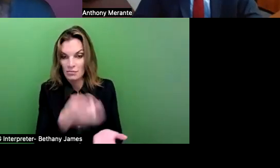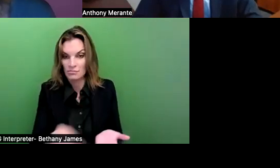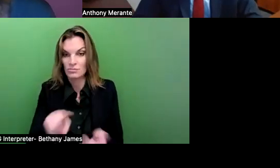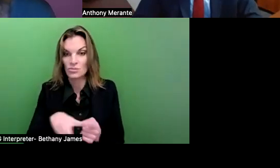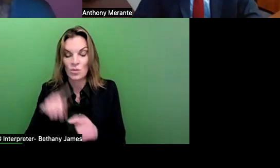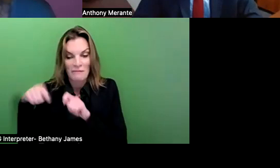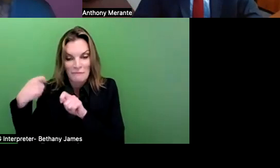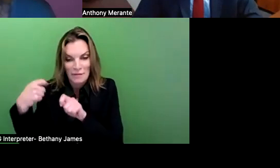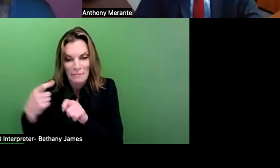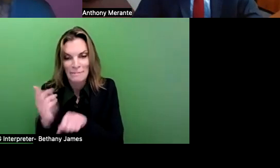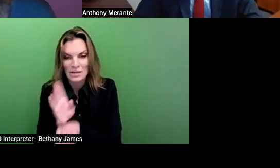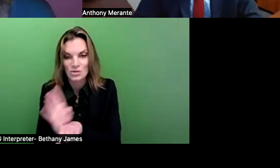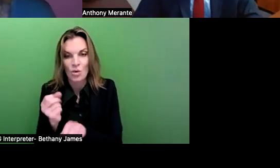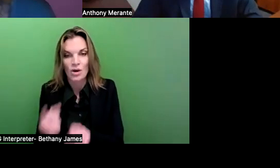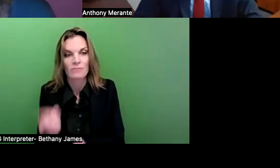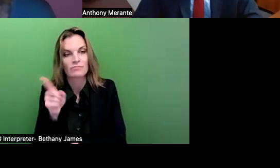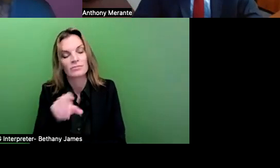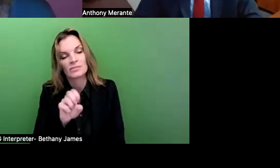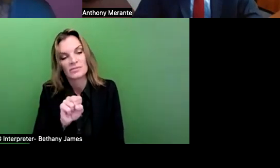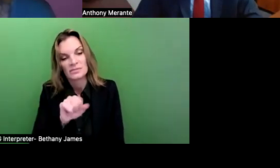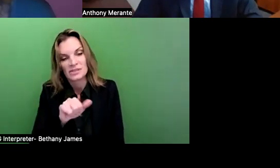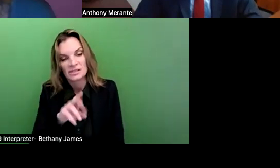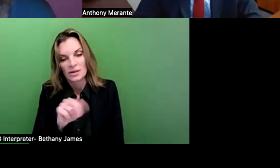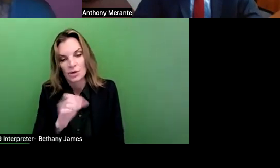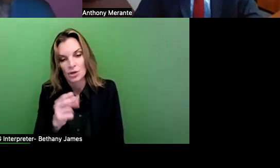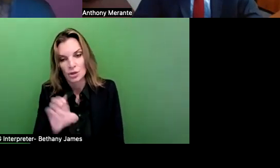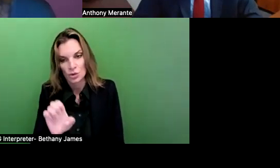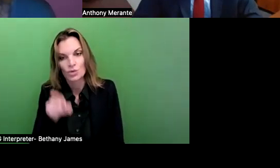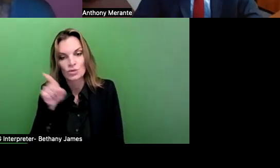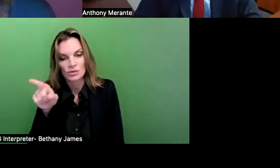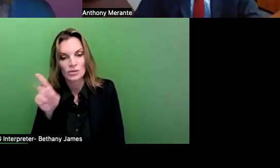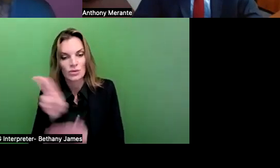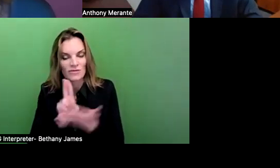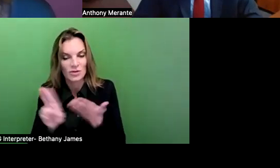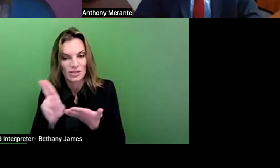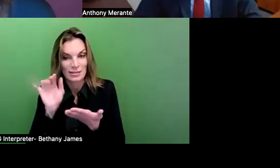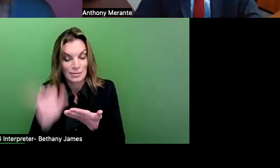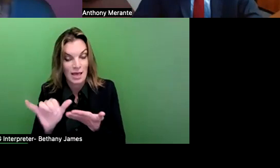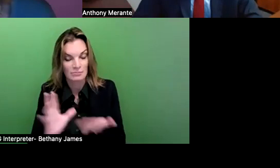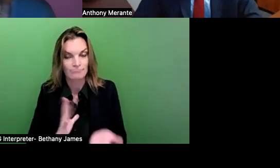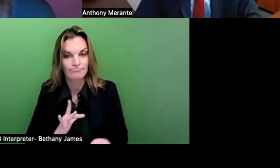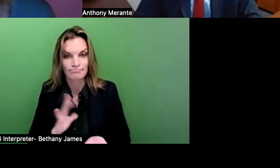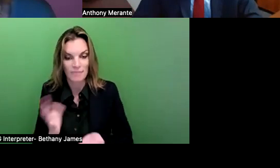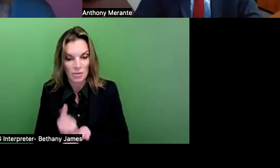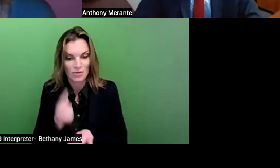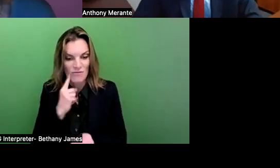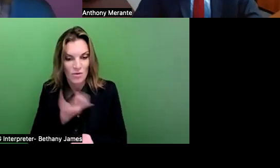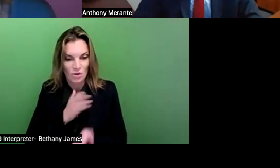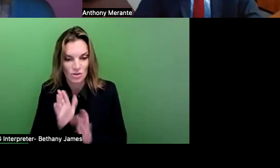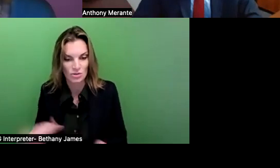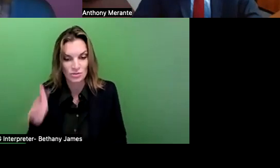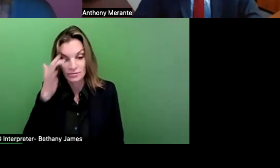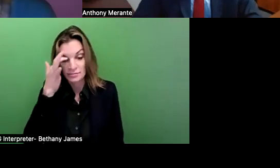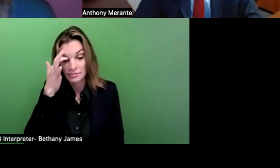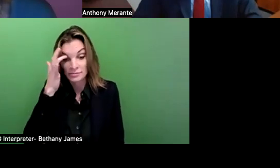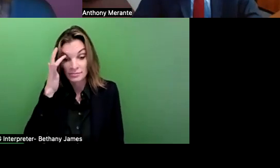industry or go to Syracuse University into Newhouse. And that is real opportunity for our children. And when? Thank